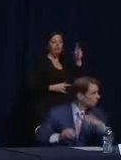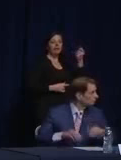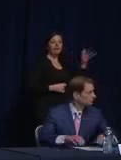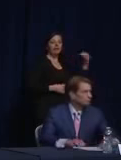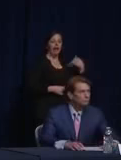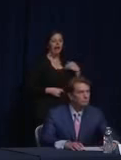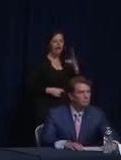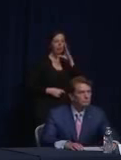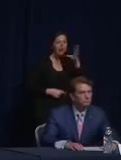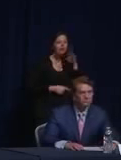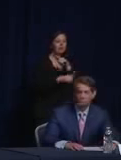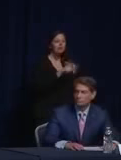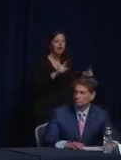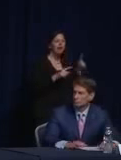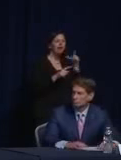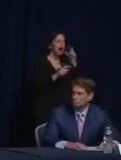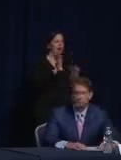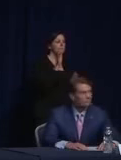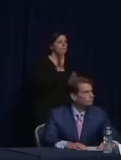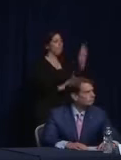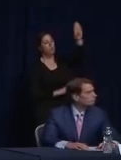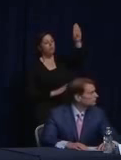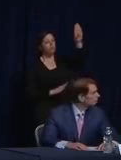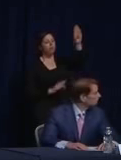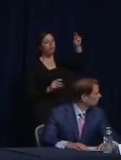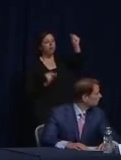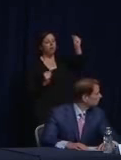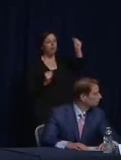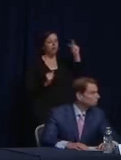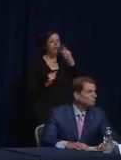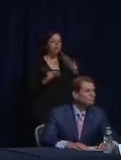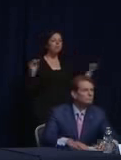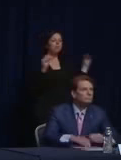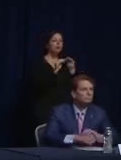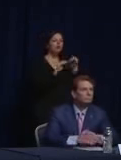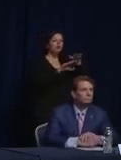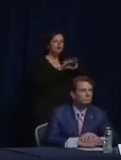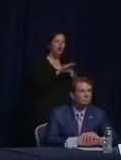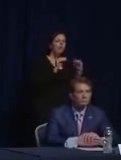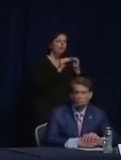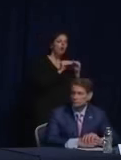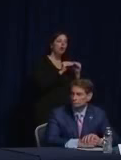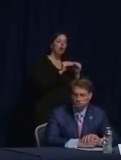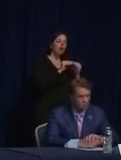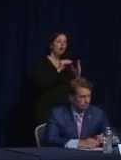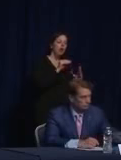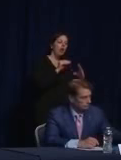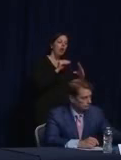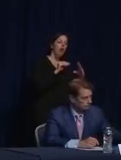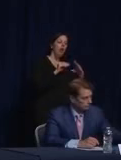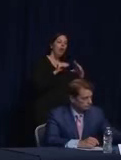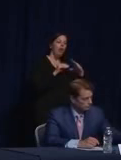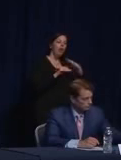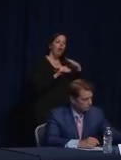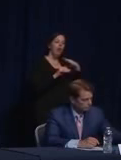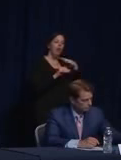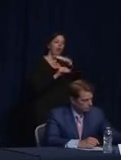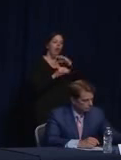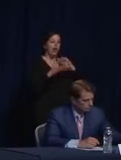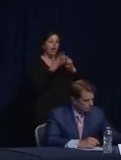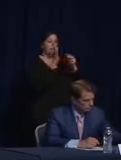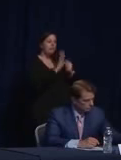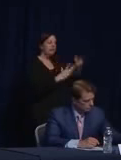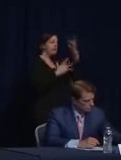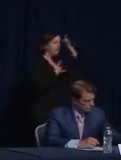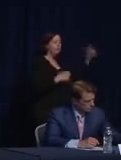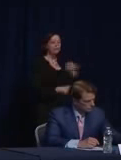is to slow the spread of the virus so that fewer people need to seek treatment at any given time.